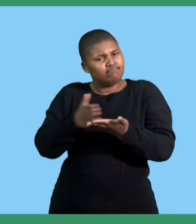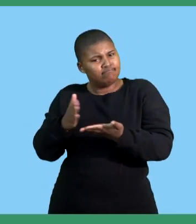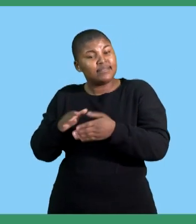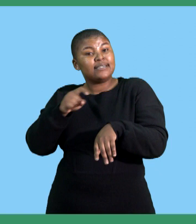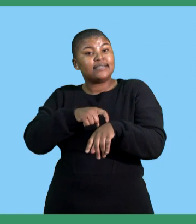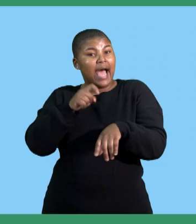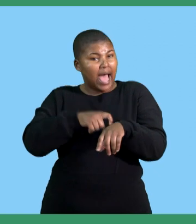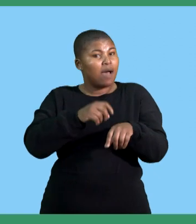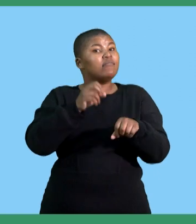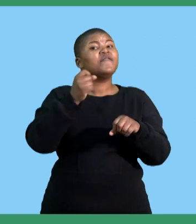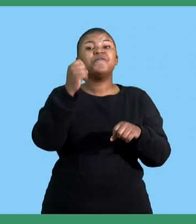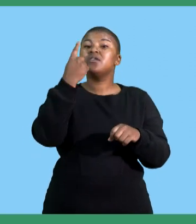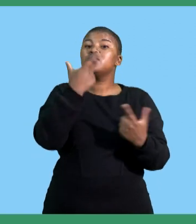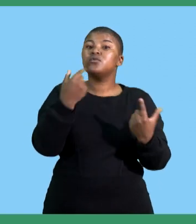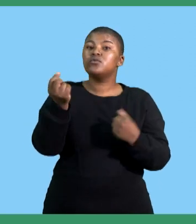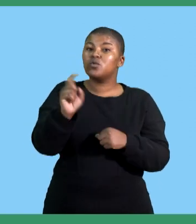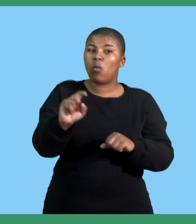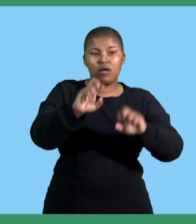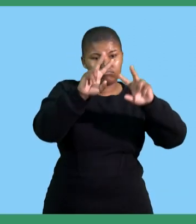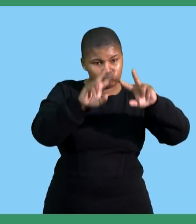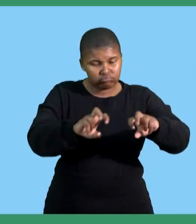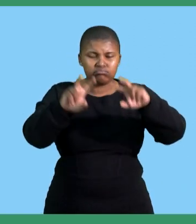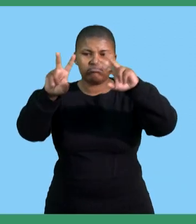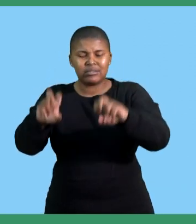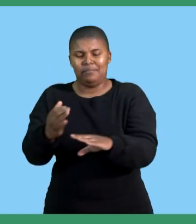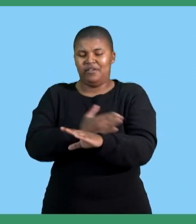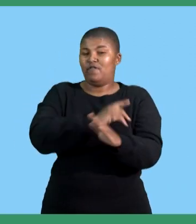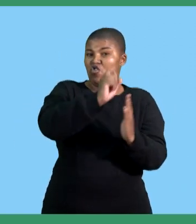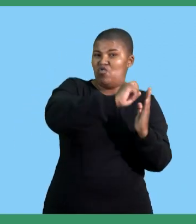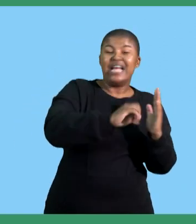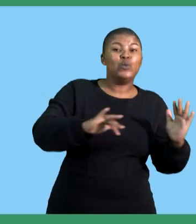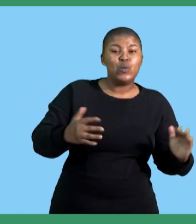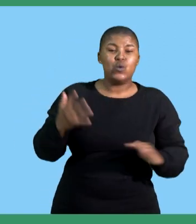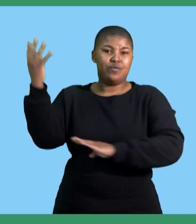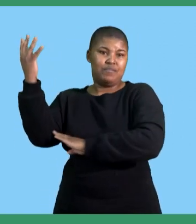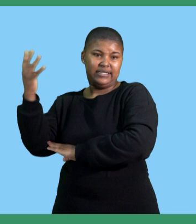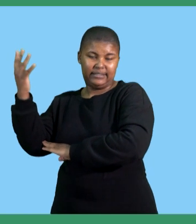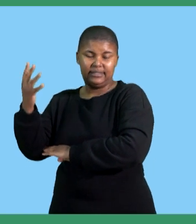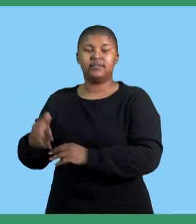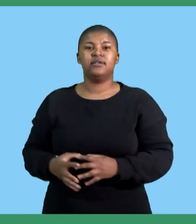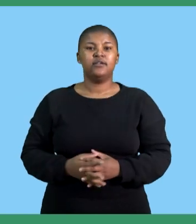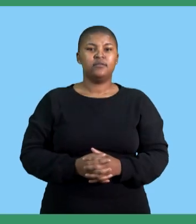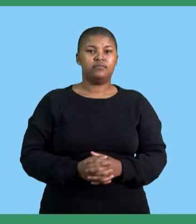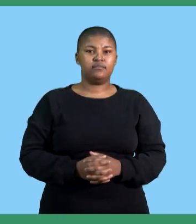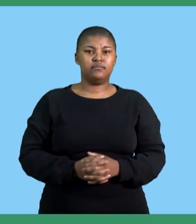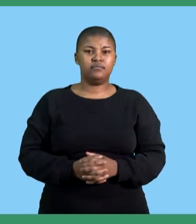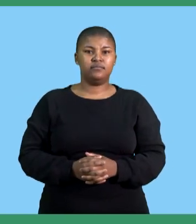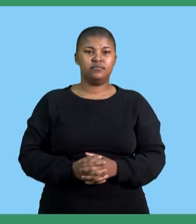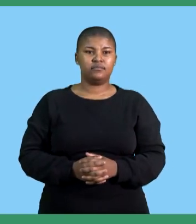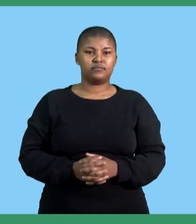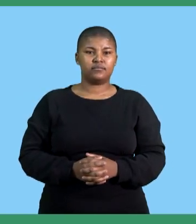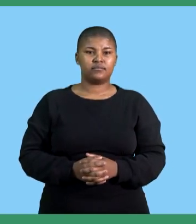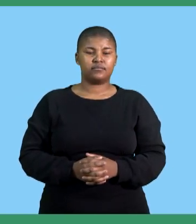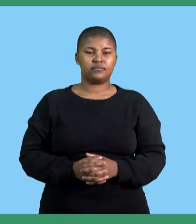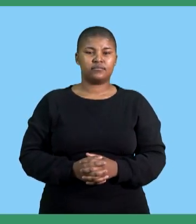hence you have to first do the research before you even pitch or even write the report. Clearly